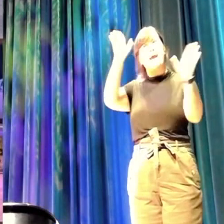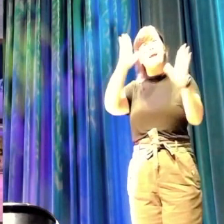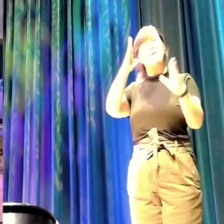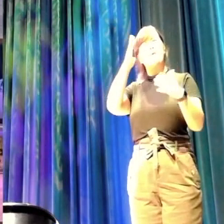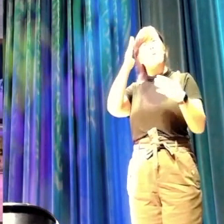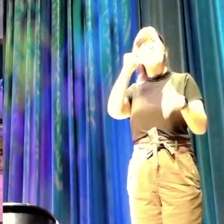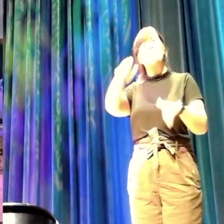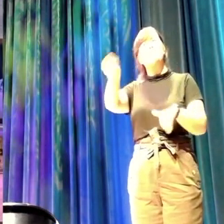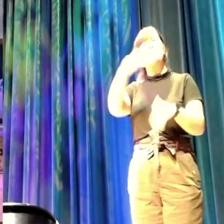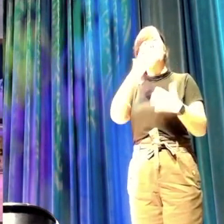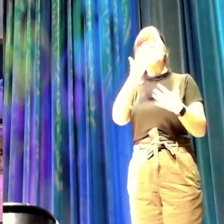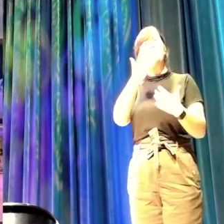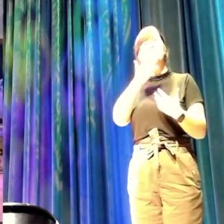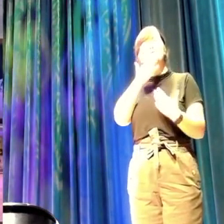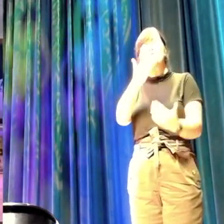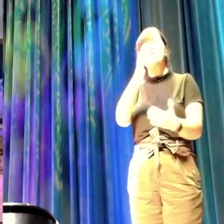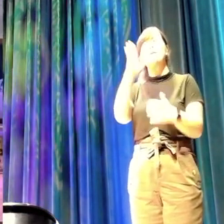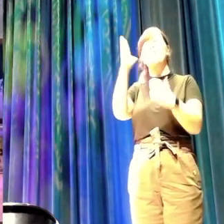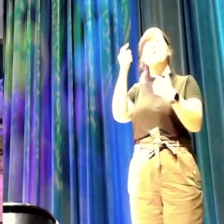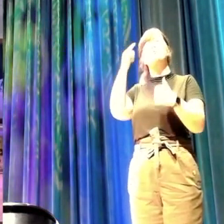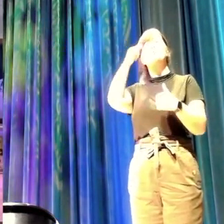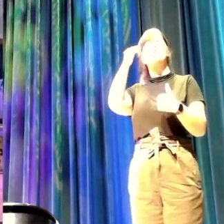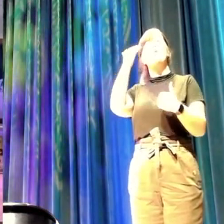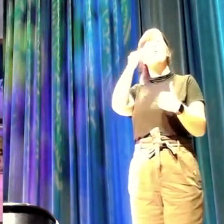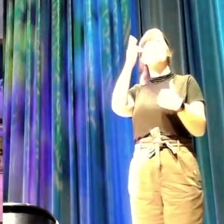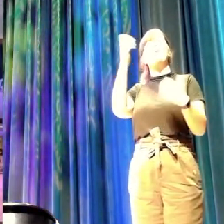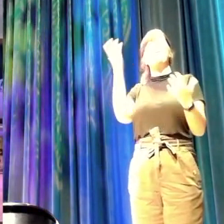really wanted to be here today.